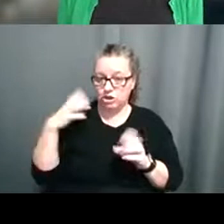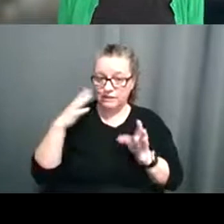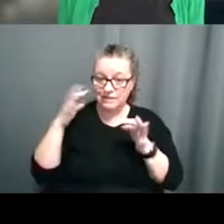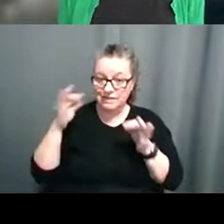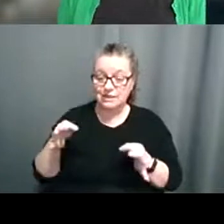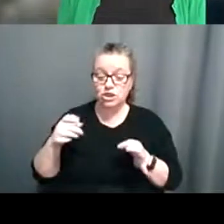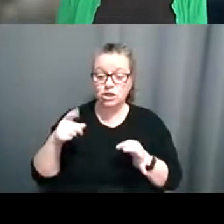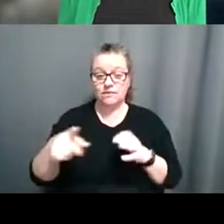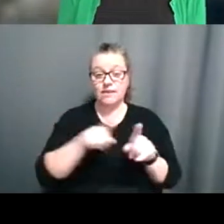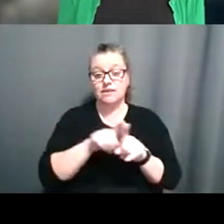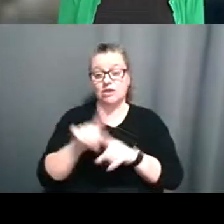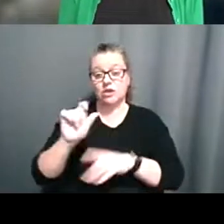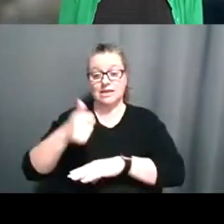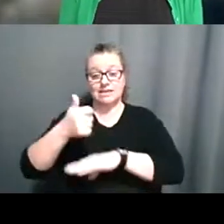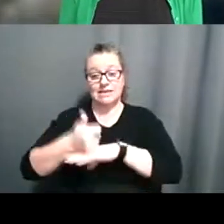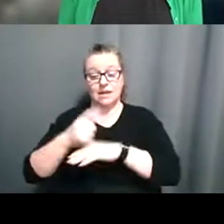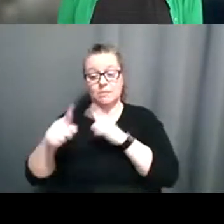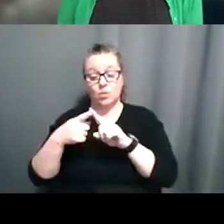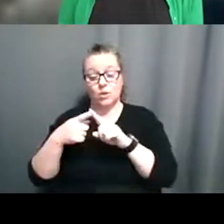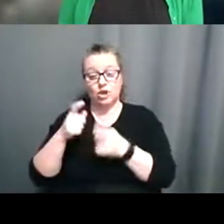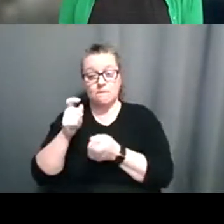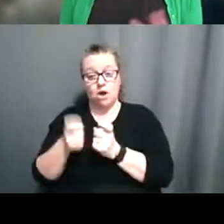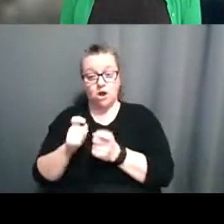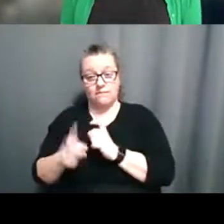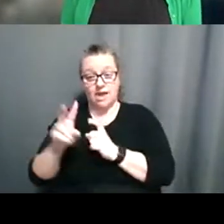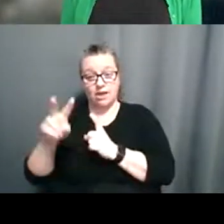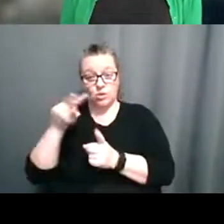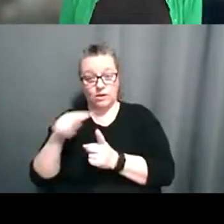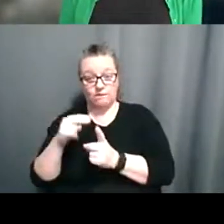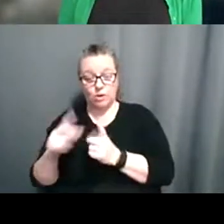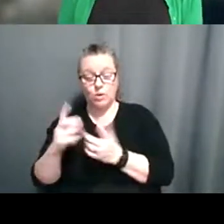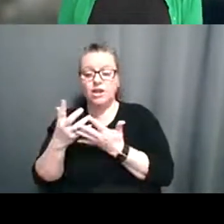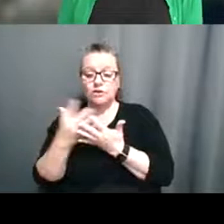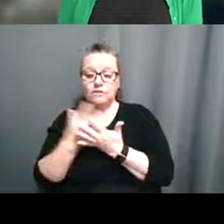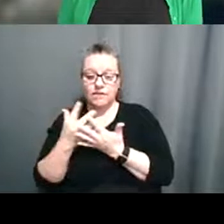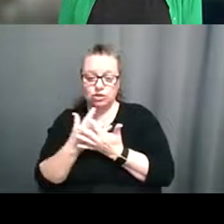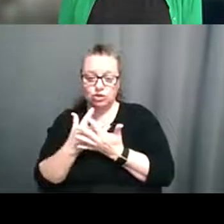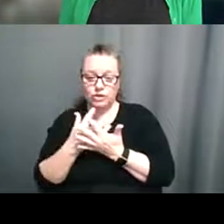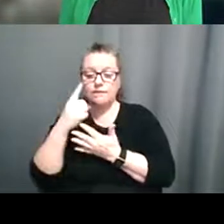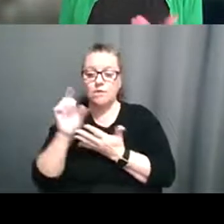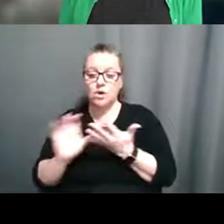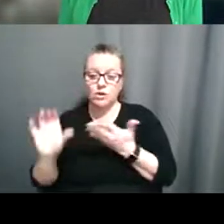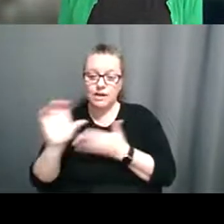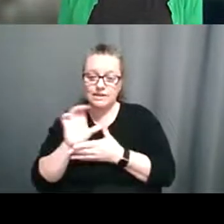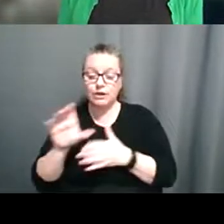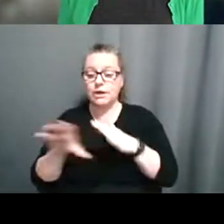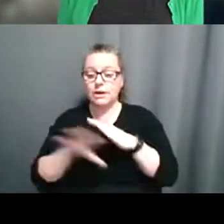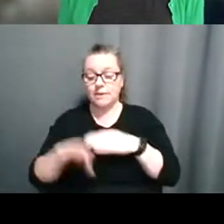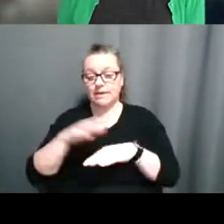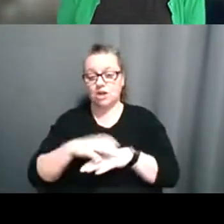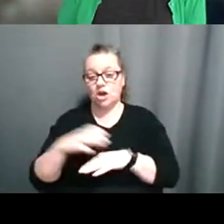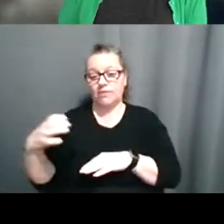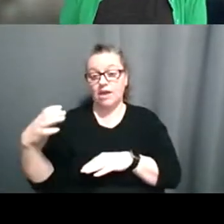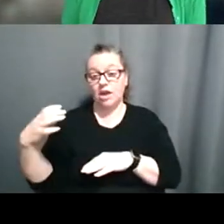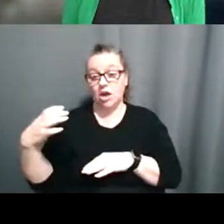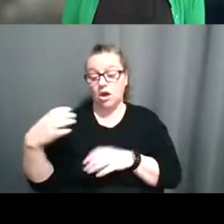also gets set up when you're modifying your view and you're filtering for criteria based on the office chief